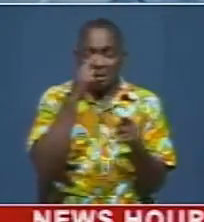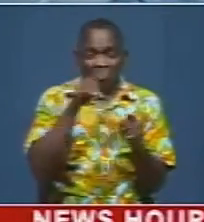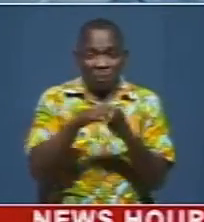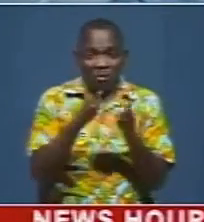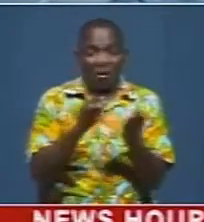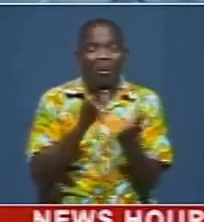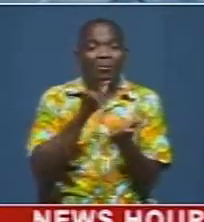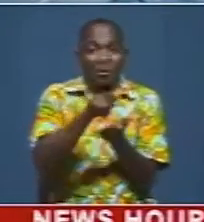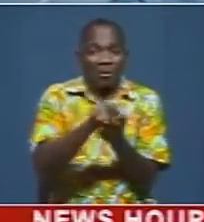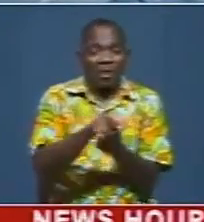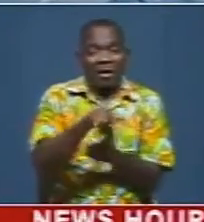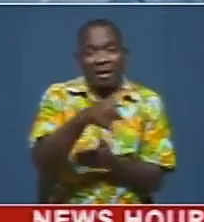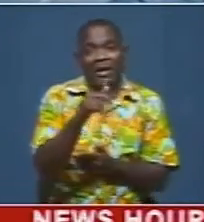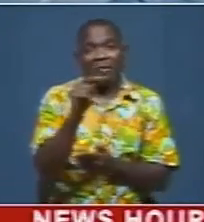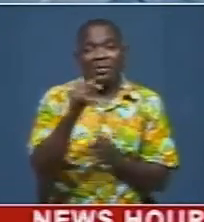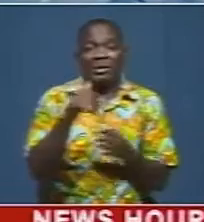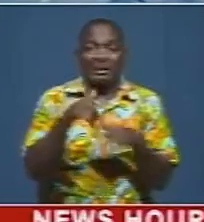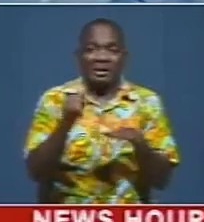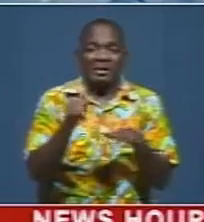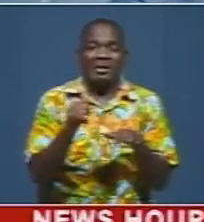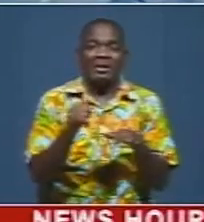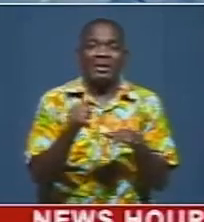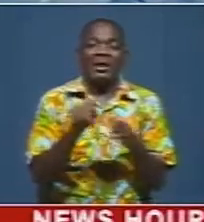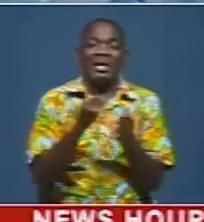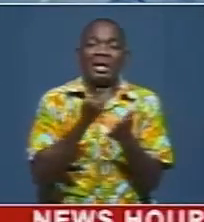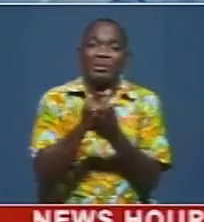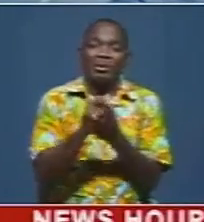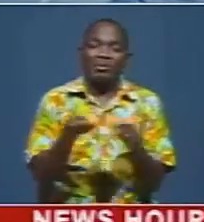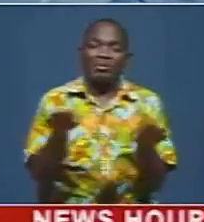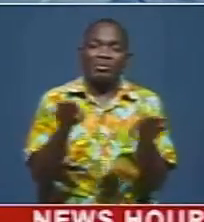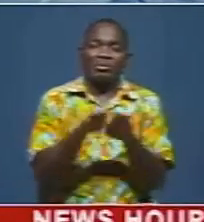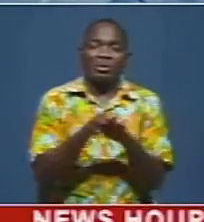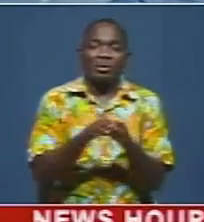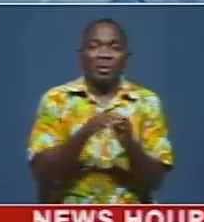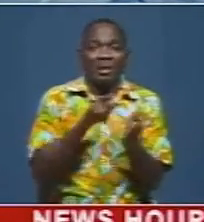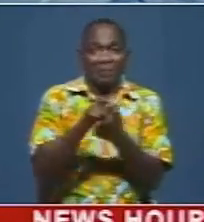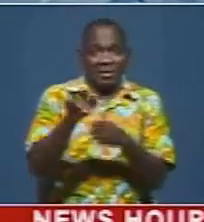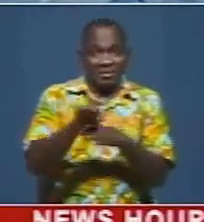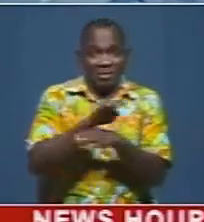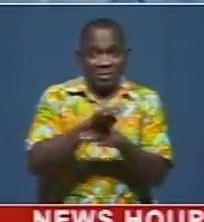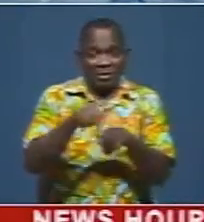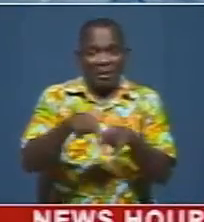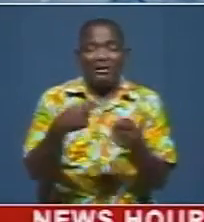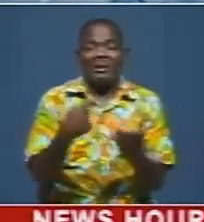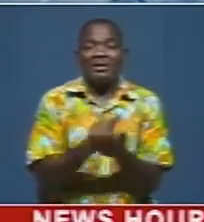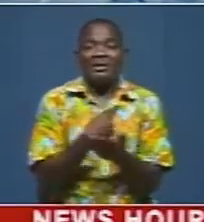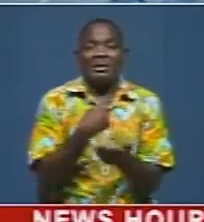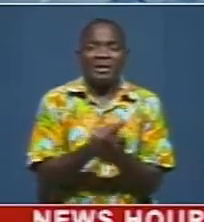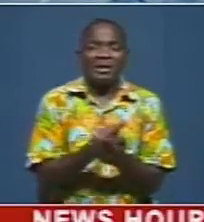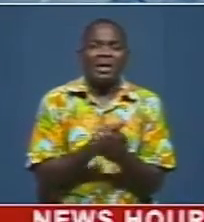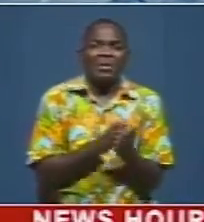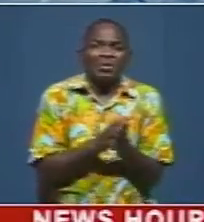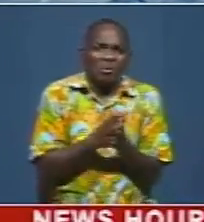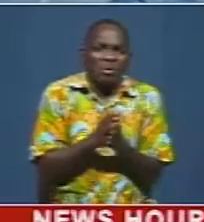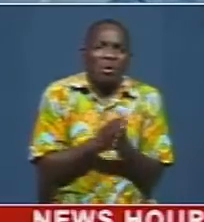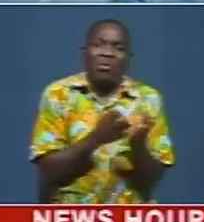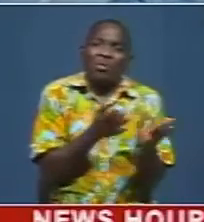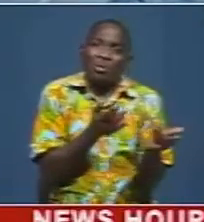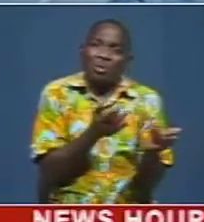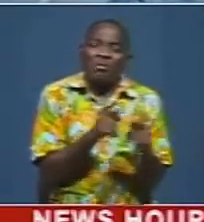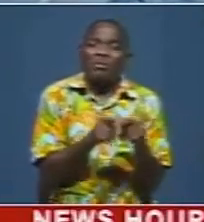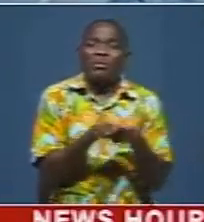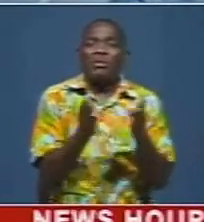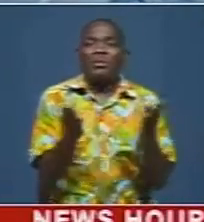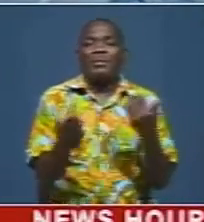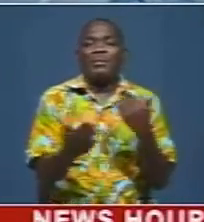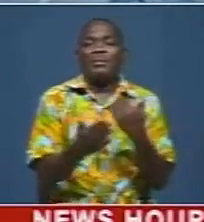reopening, while 20 still have their airport closed. Aviation industry players in the country wait eagerly for a possible